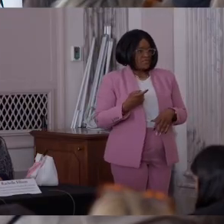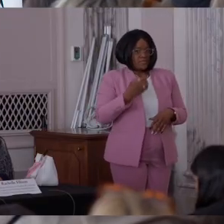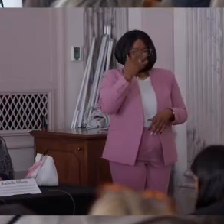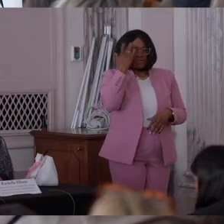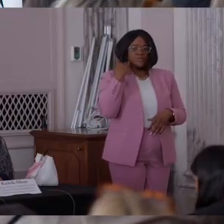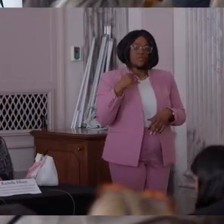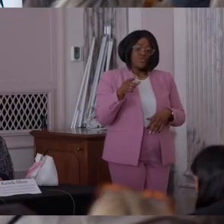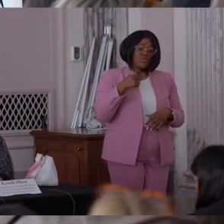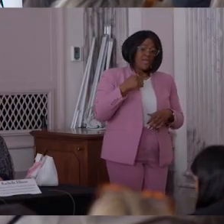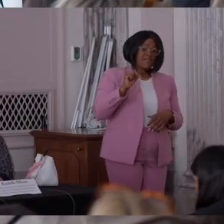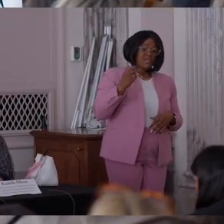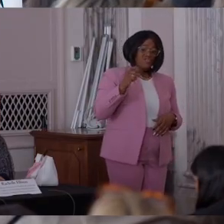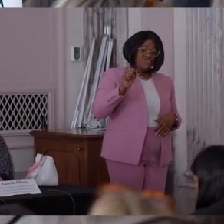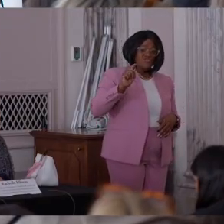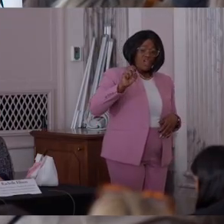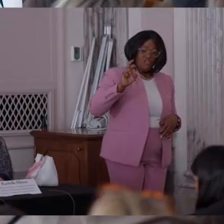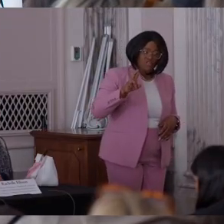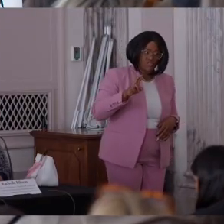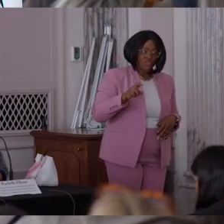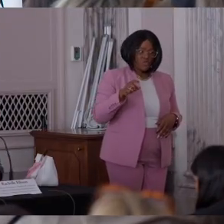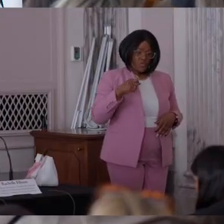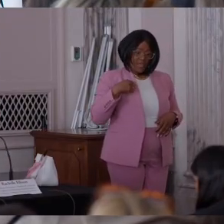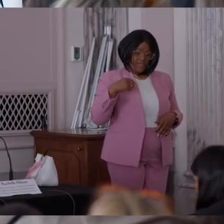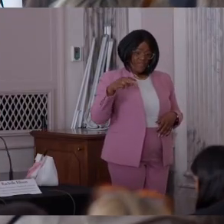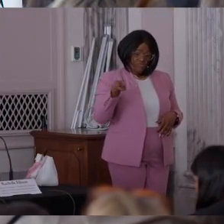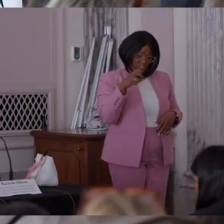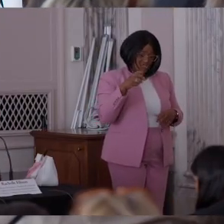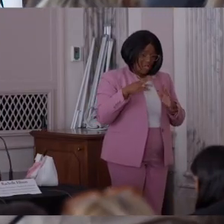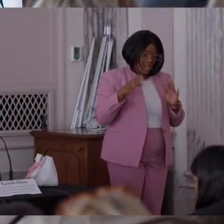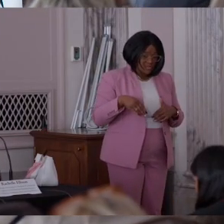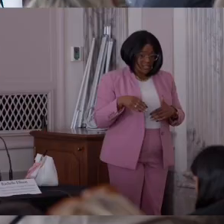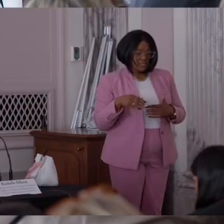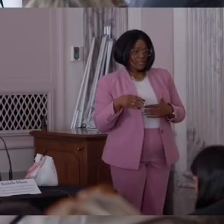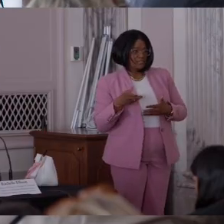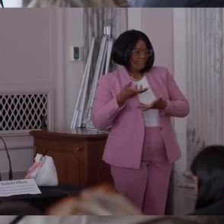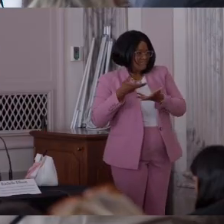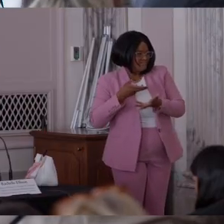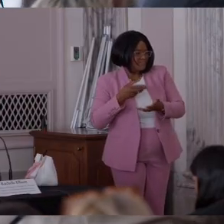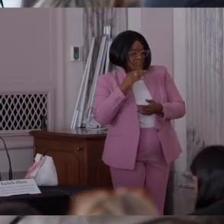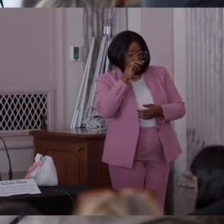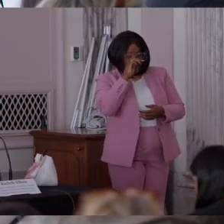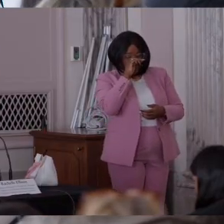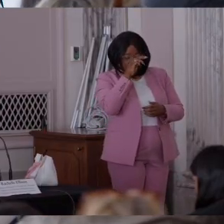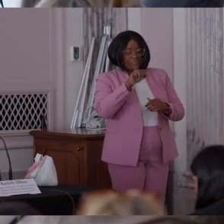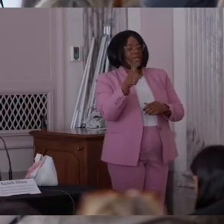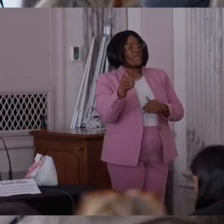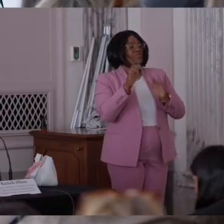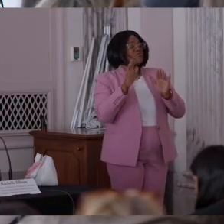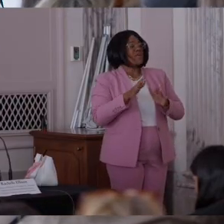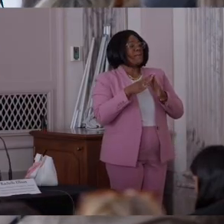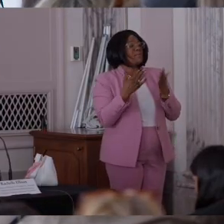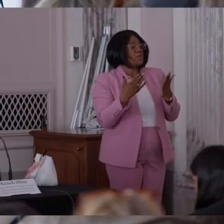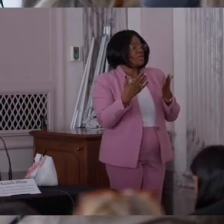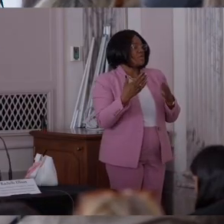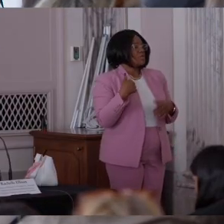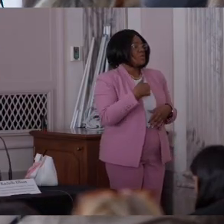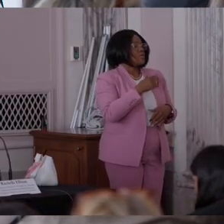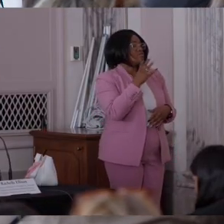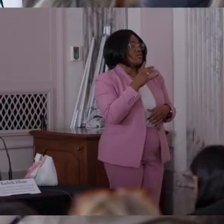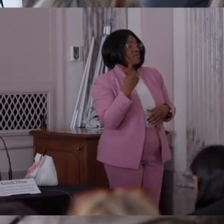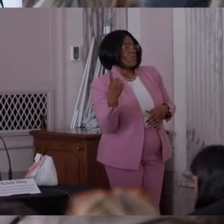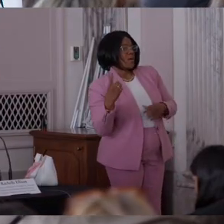non-congregate shelter and transitional housing. And I would also add, there is another great book. We talked about one really